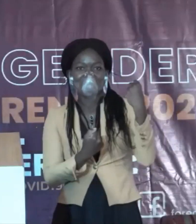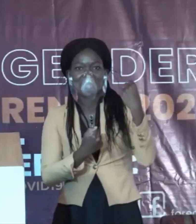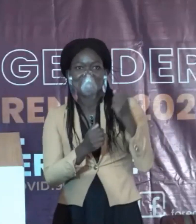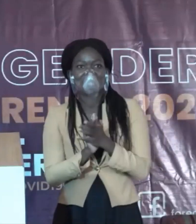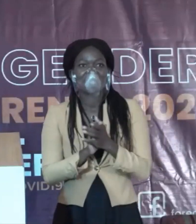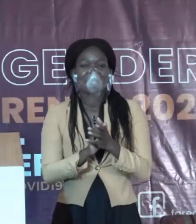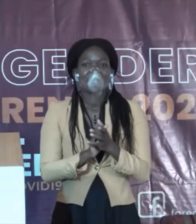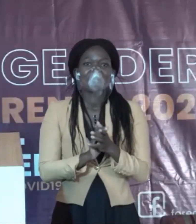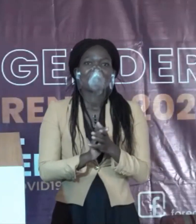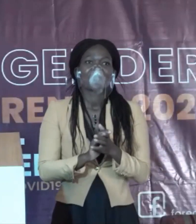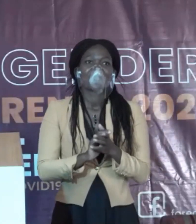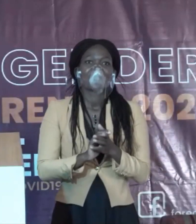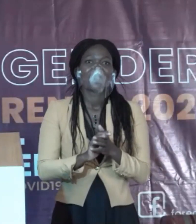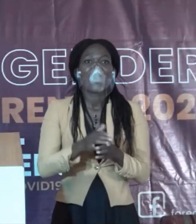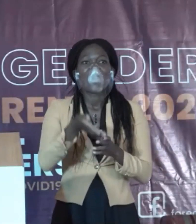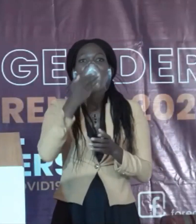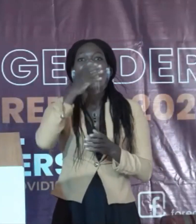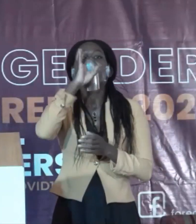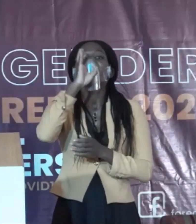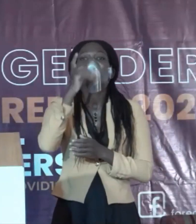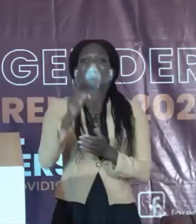in physiology in medicine.